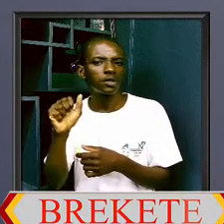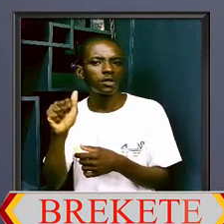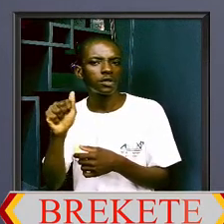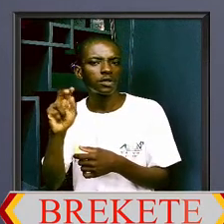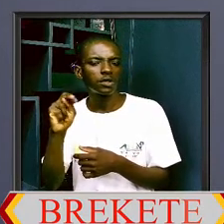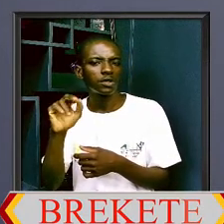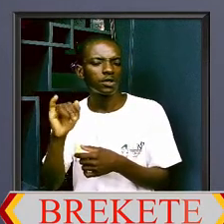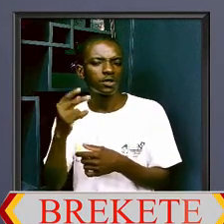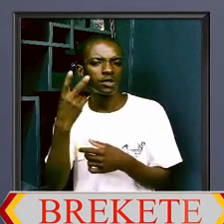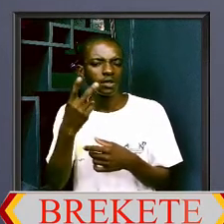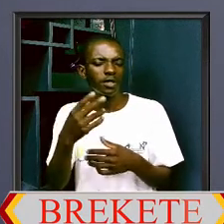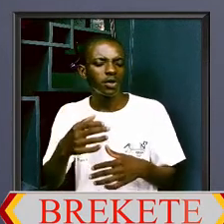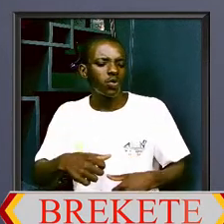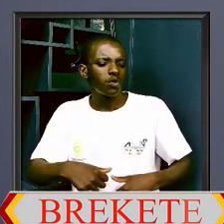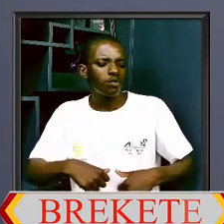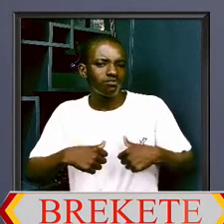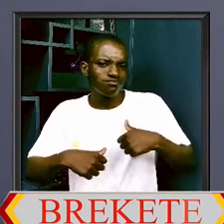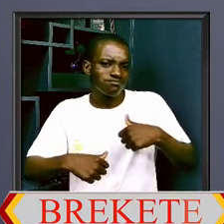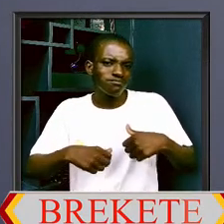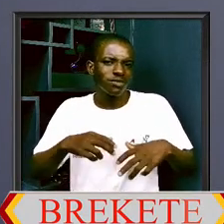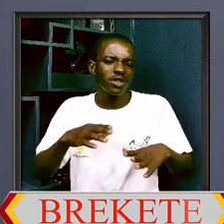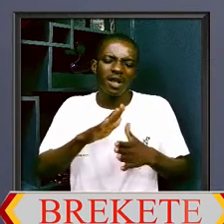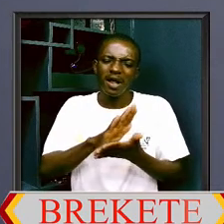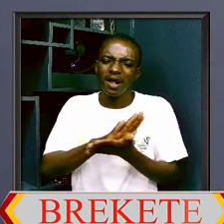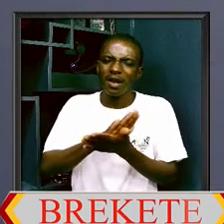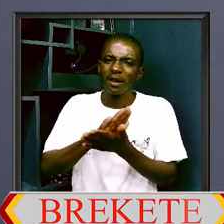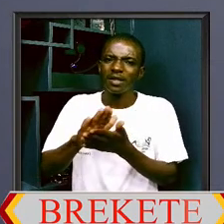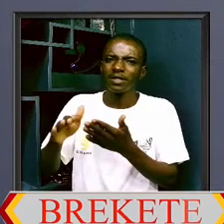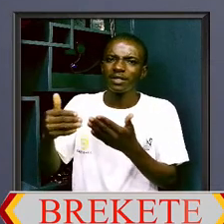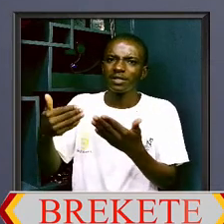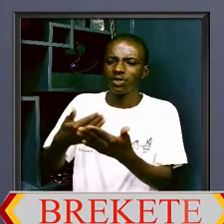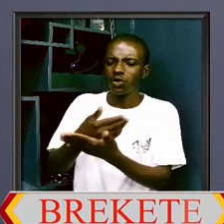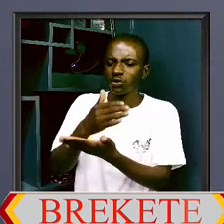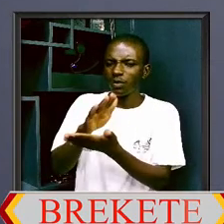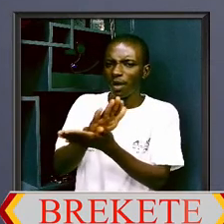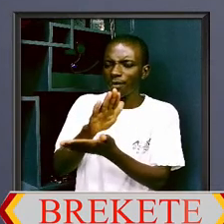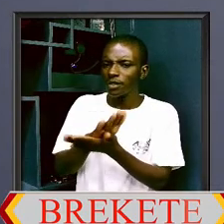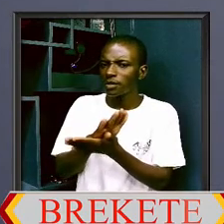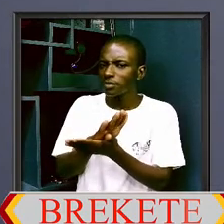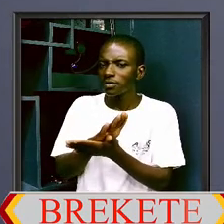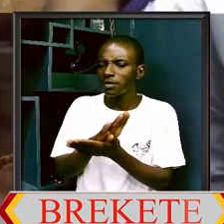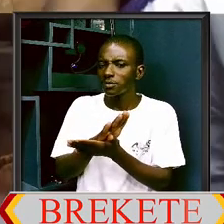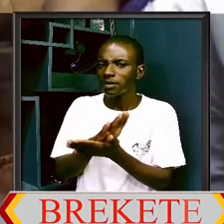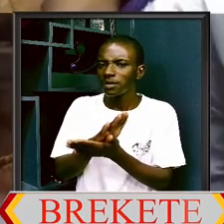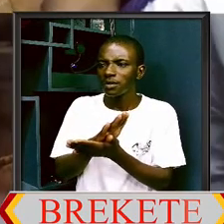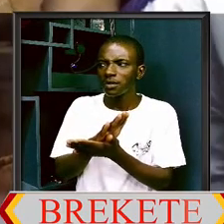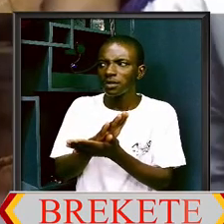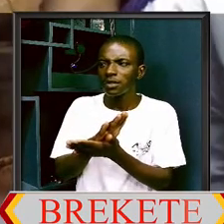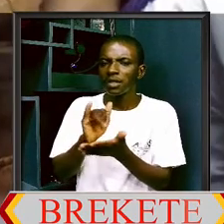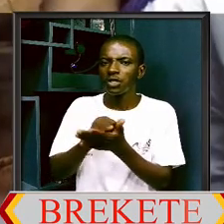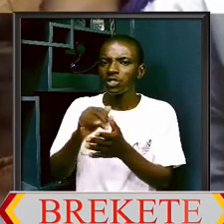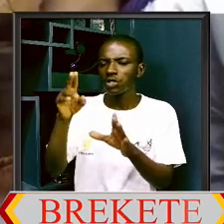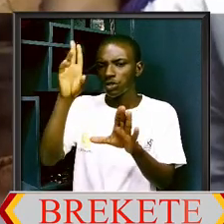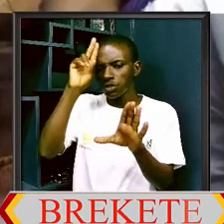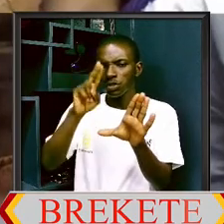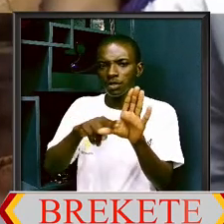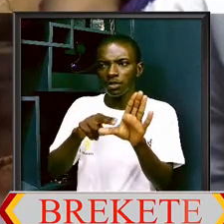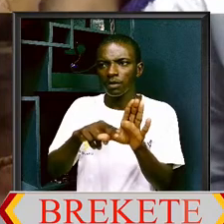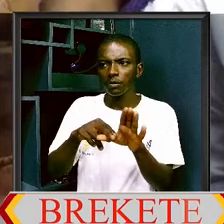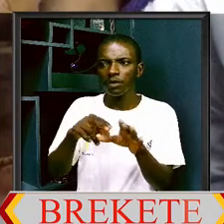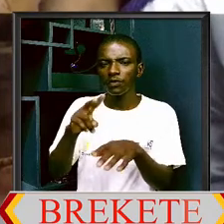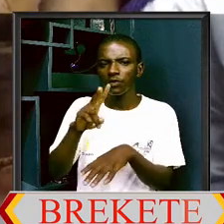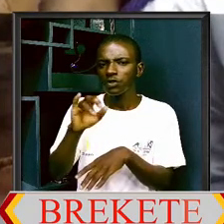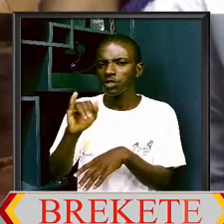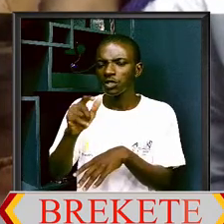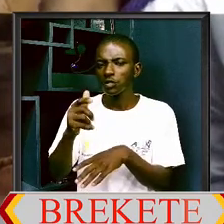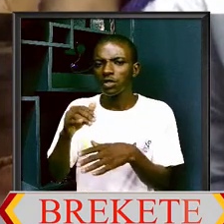you see the way work see the way he read newspaper he n be chairman vigilante n